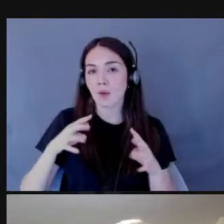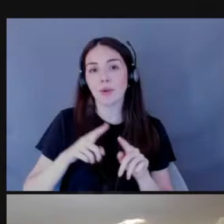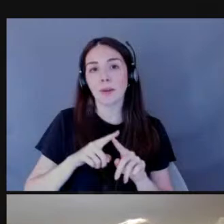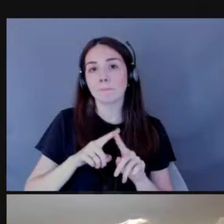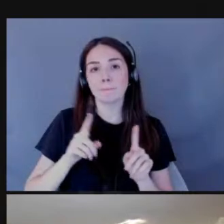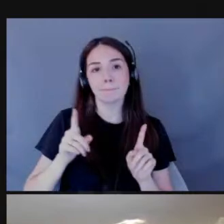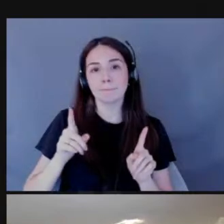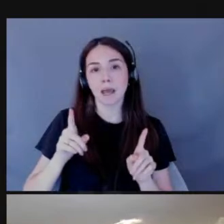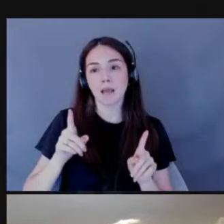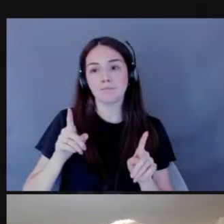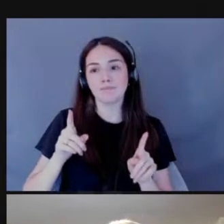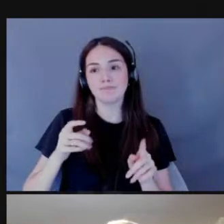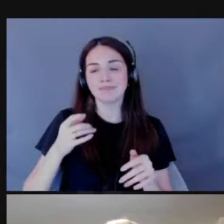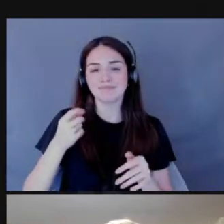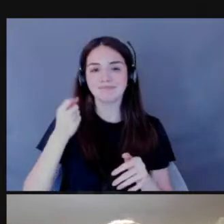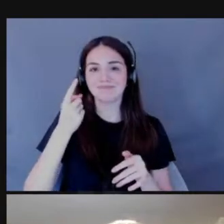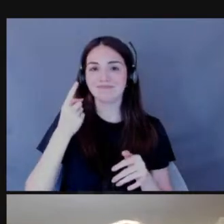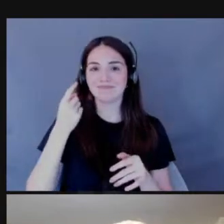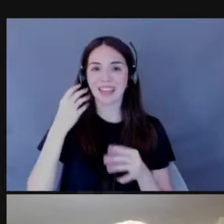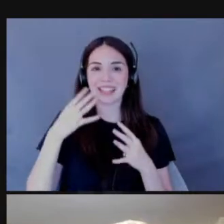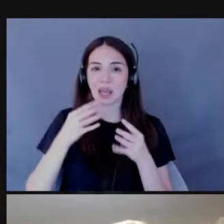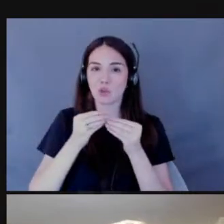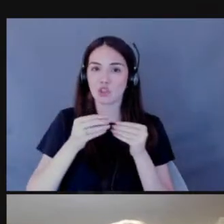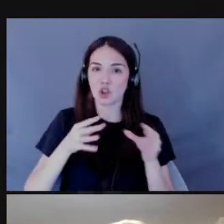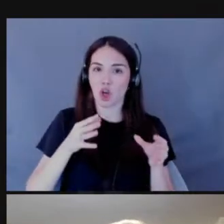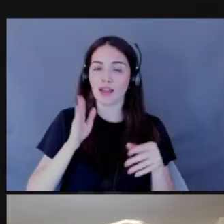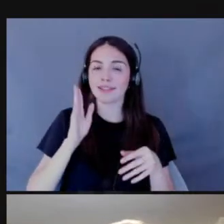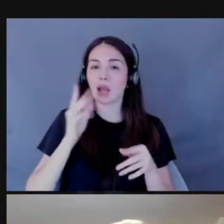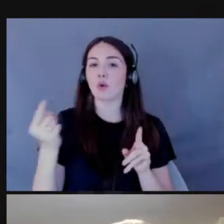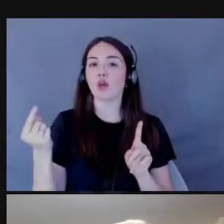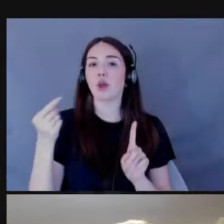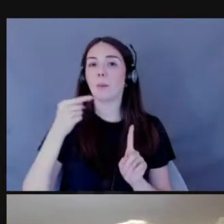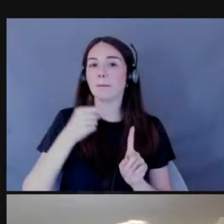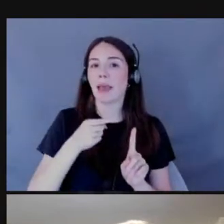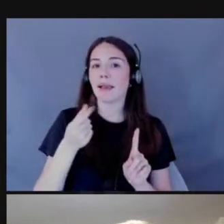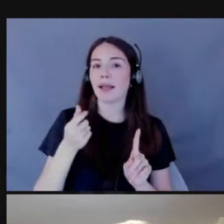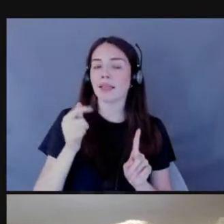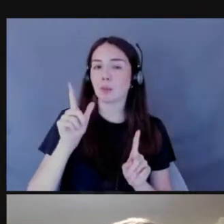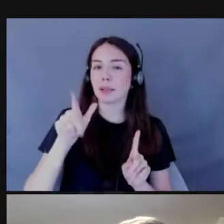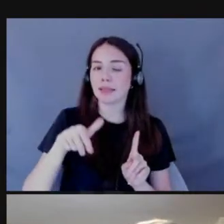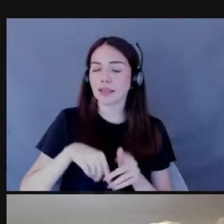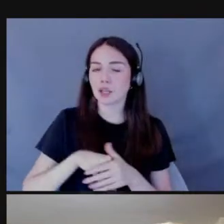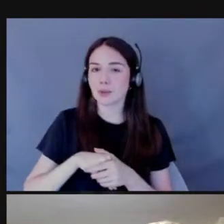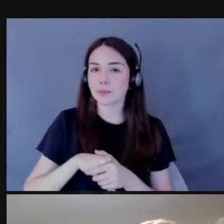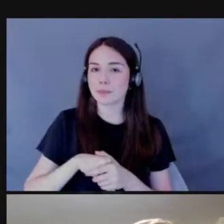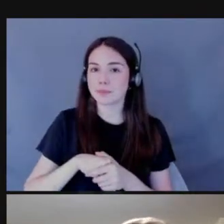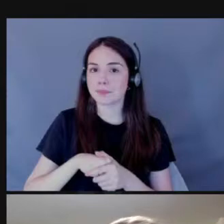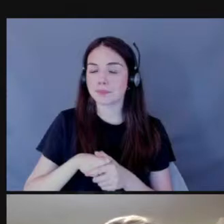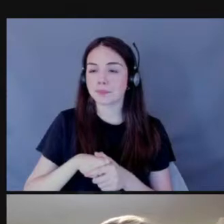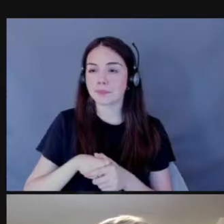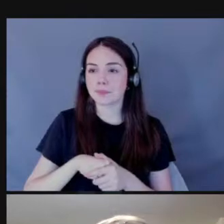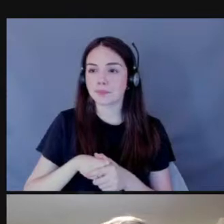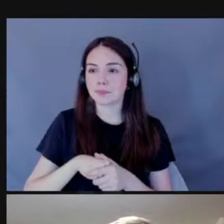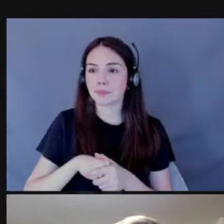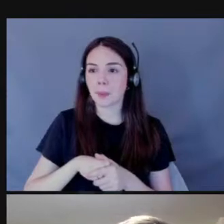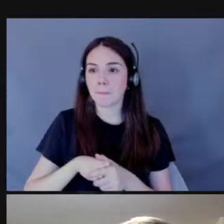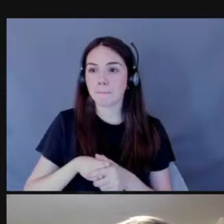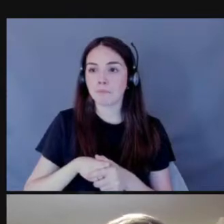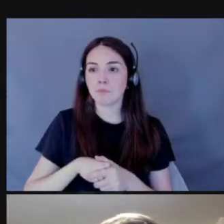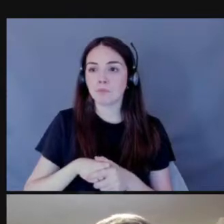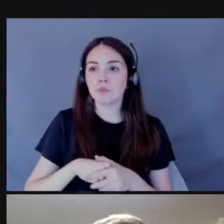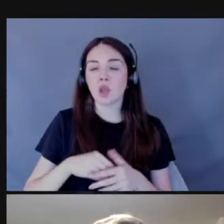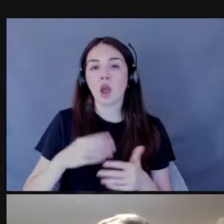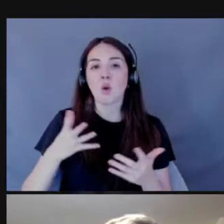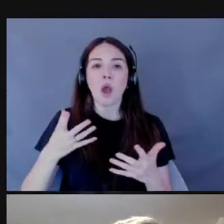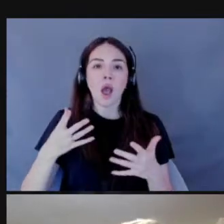that has been lost at this point. And I'll come back to that when we get a little bit further in. So I want to give a sort of a potted